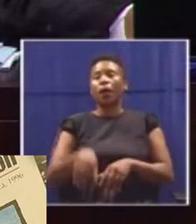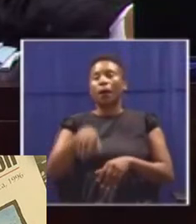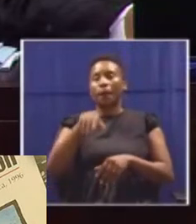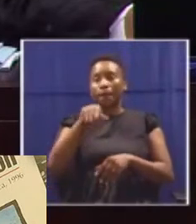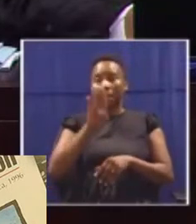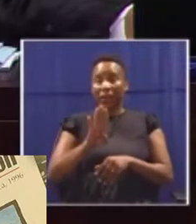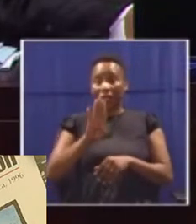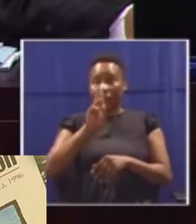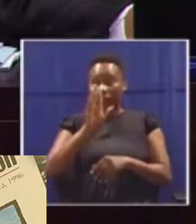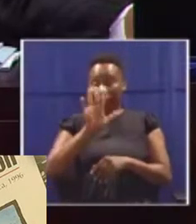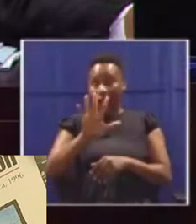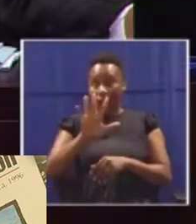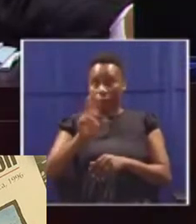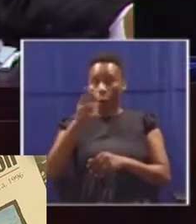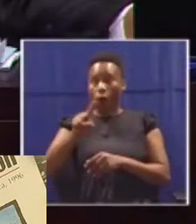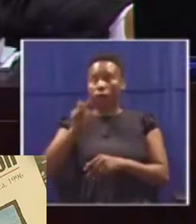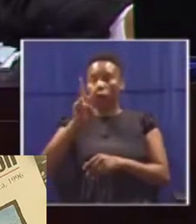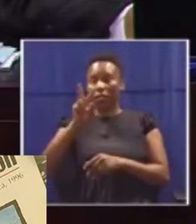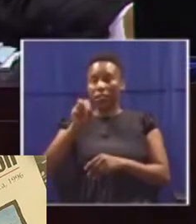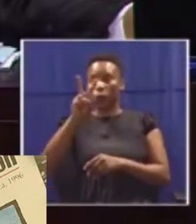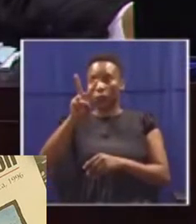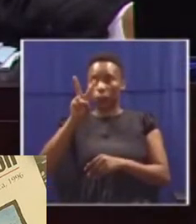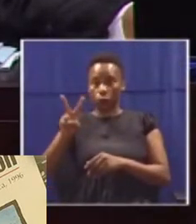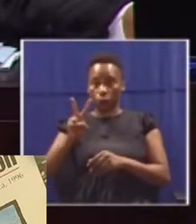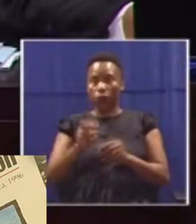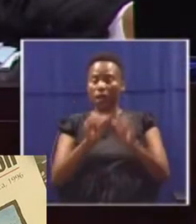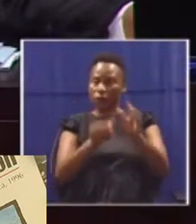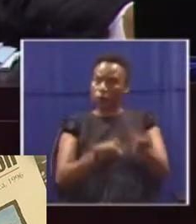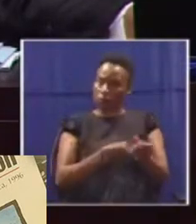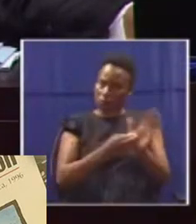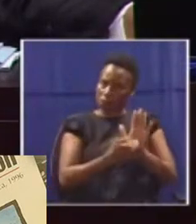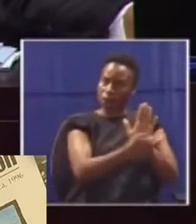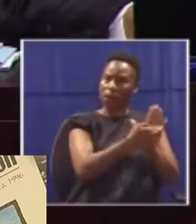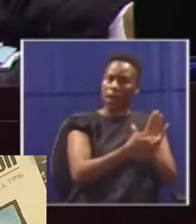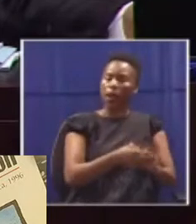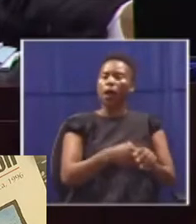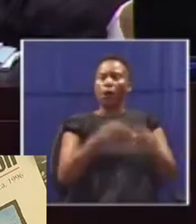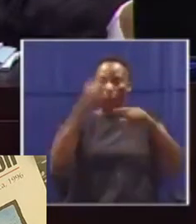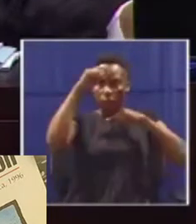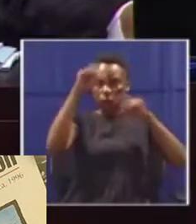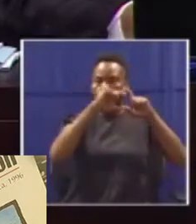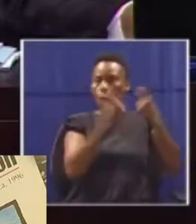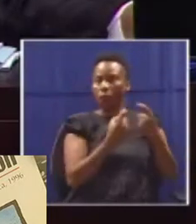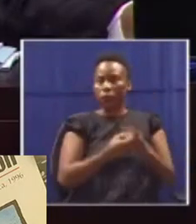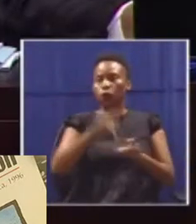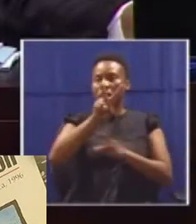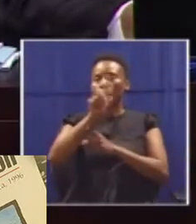B5-2022 was referred to the Portfolio Committee on the 31st of January